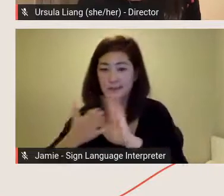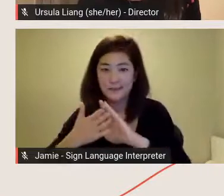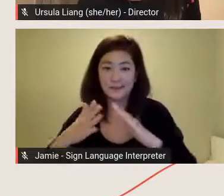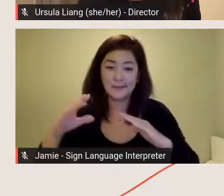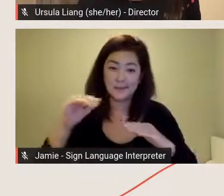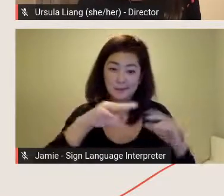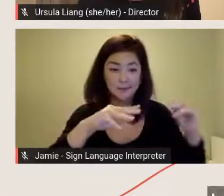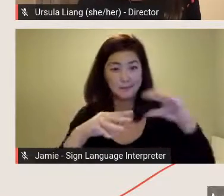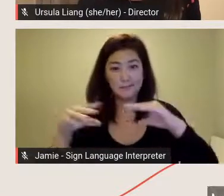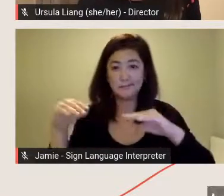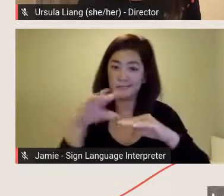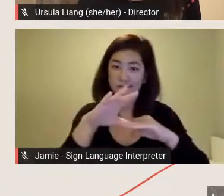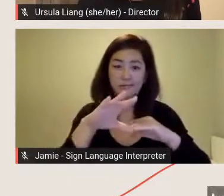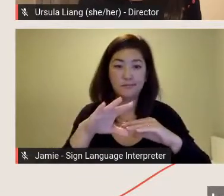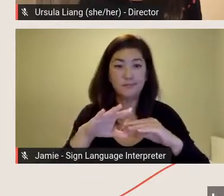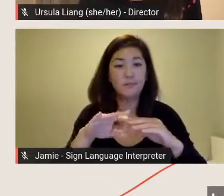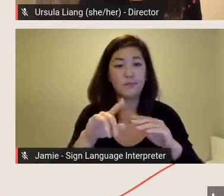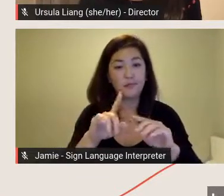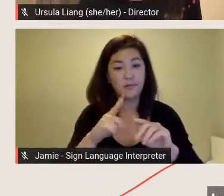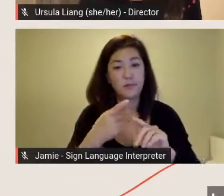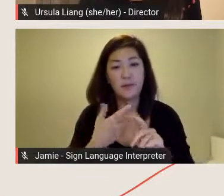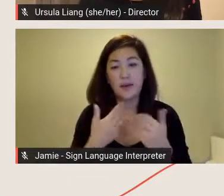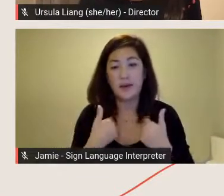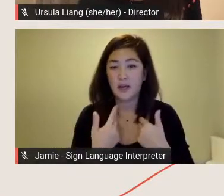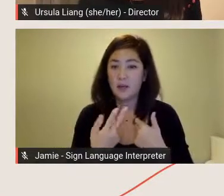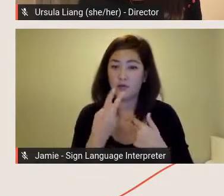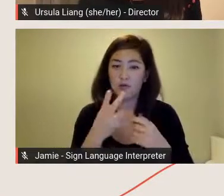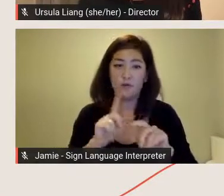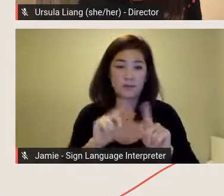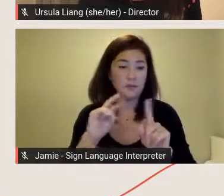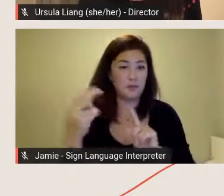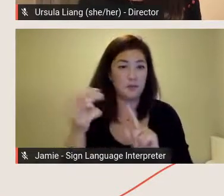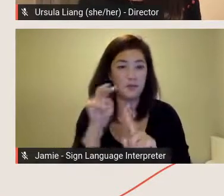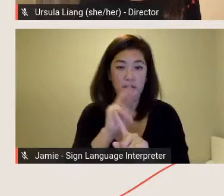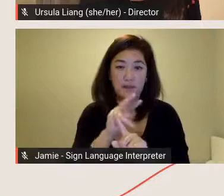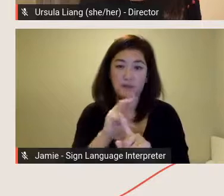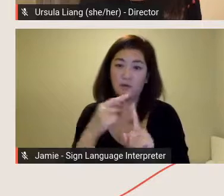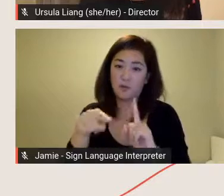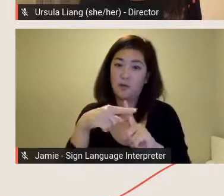the film. I'd say in very real ways it affected it.